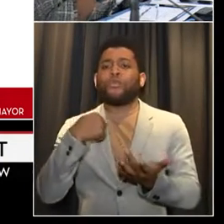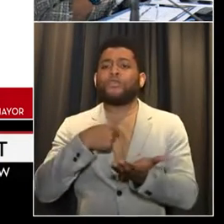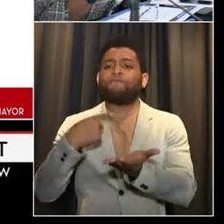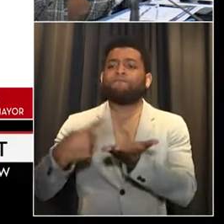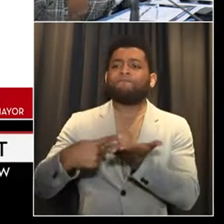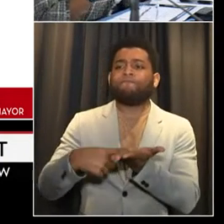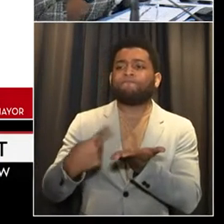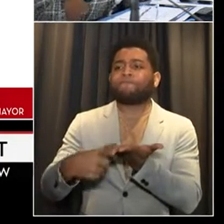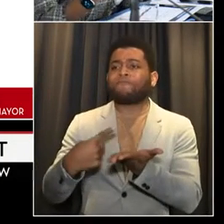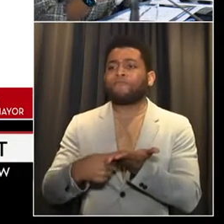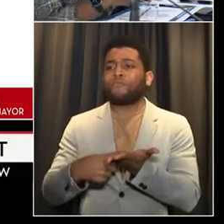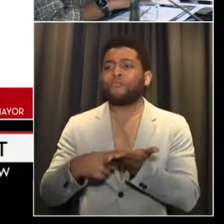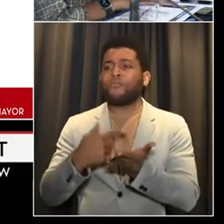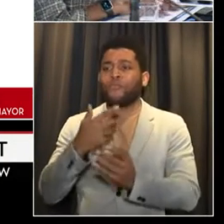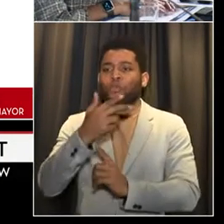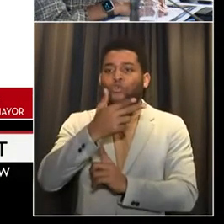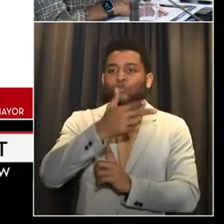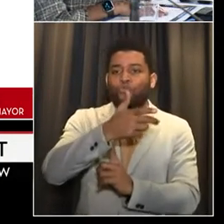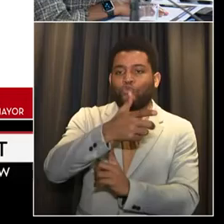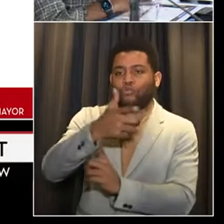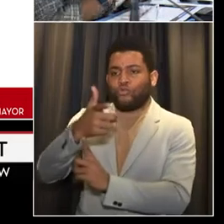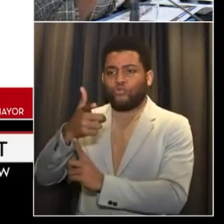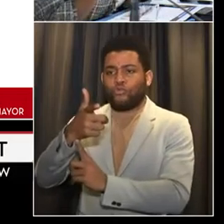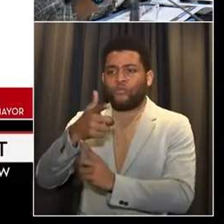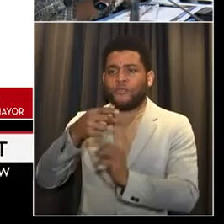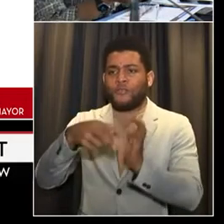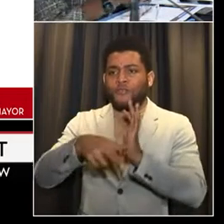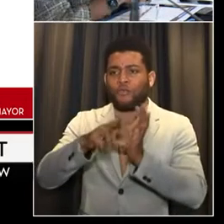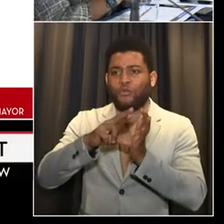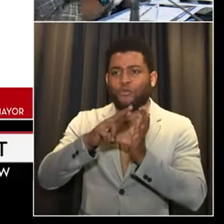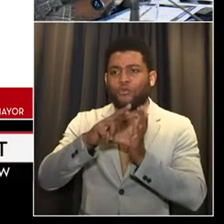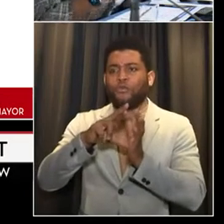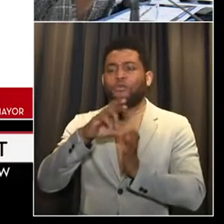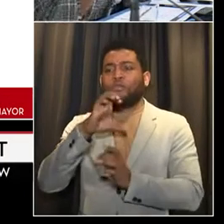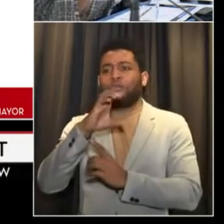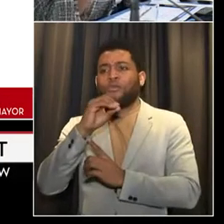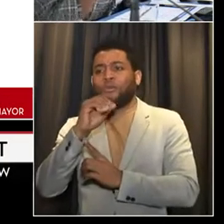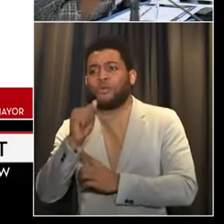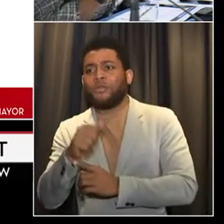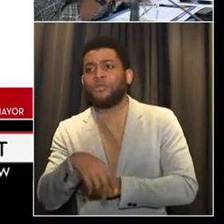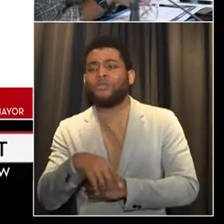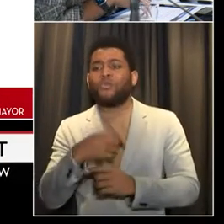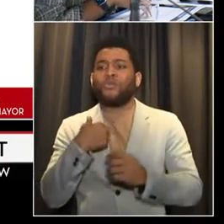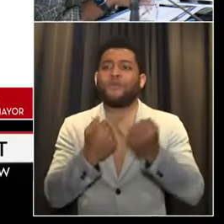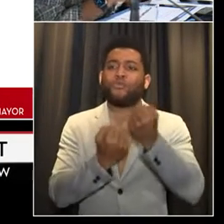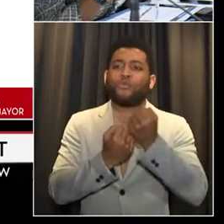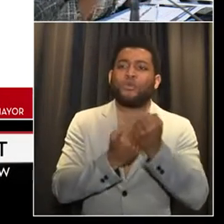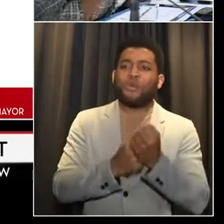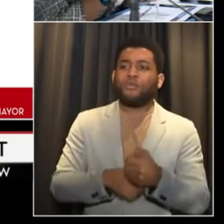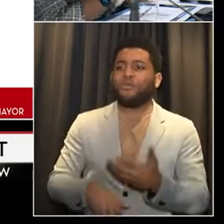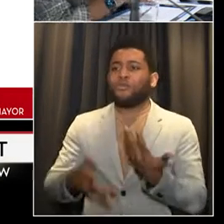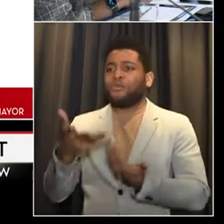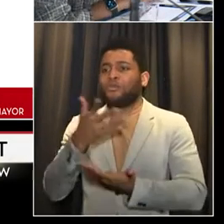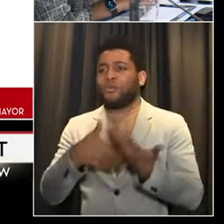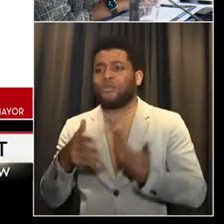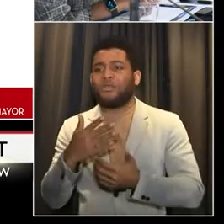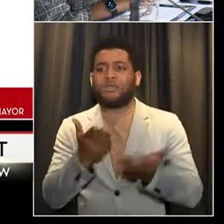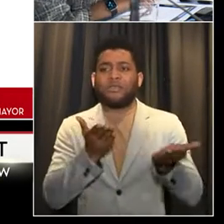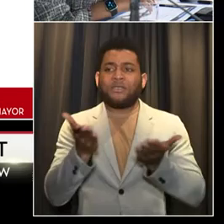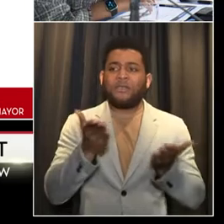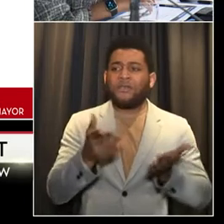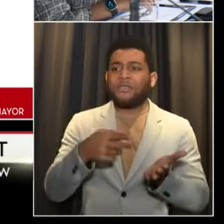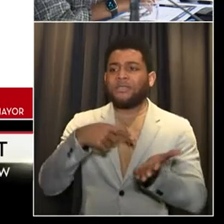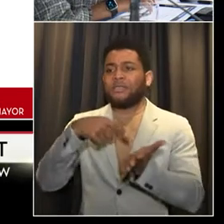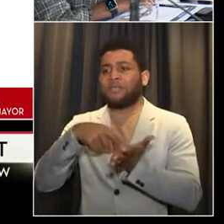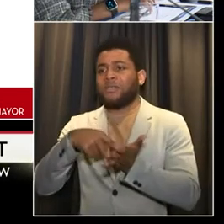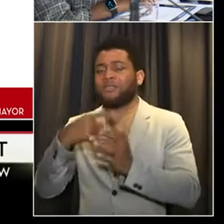PSA, CSOSA, who are supervision agencies, Court Social Services, DYRS, representatives from both of the VI organizations, and we